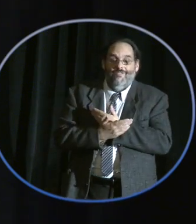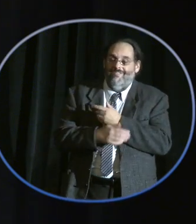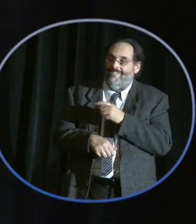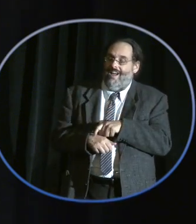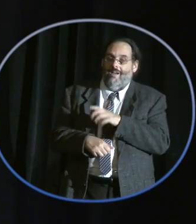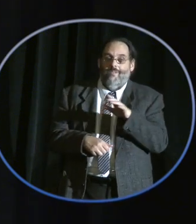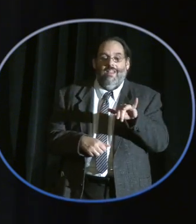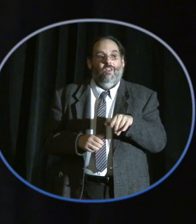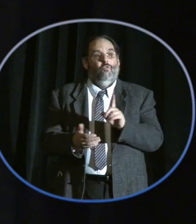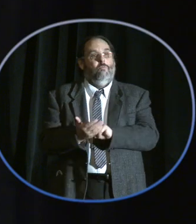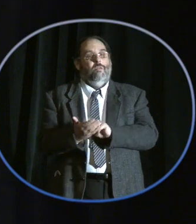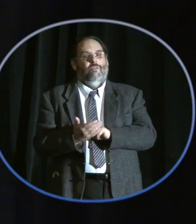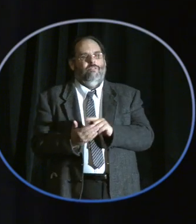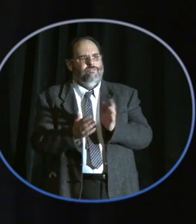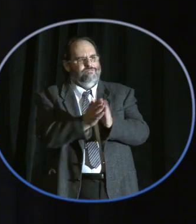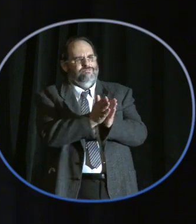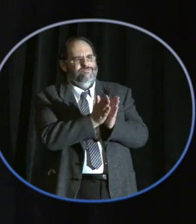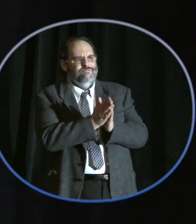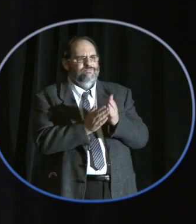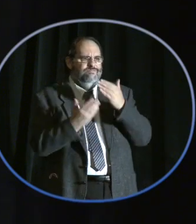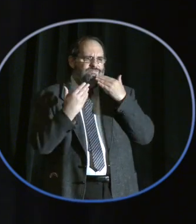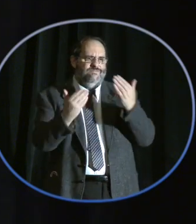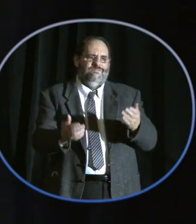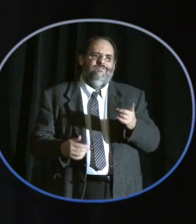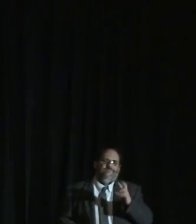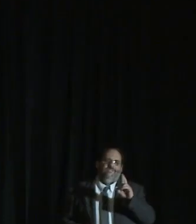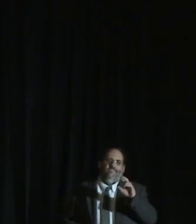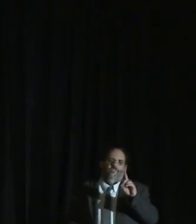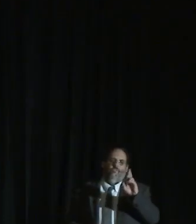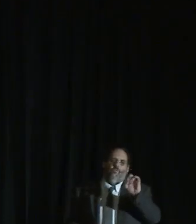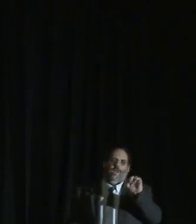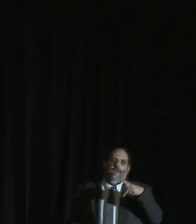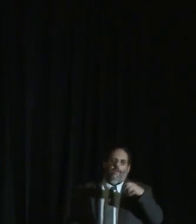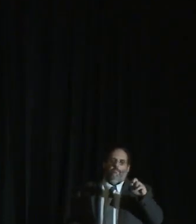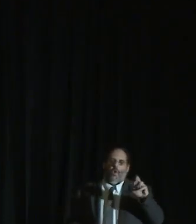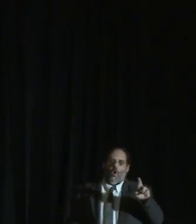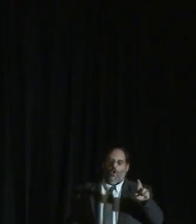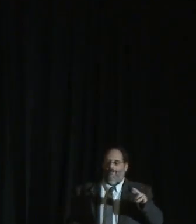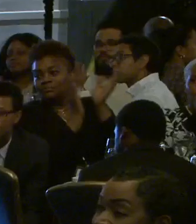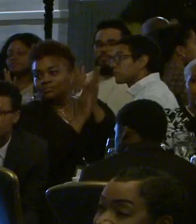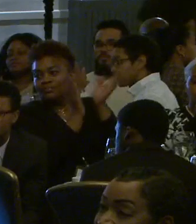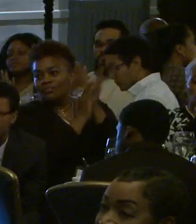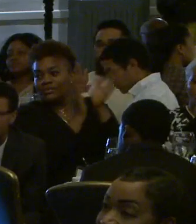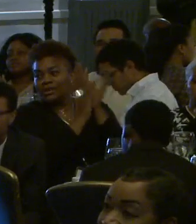for the Afro-American newspaper. Let's give Dr. Draper a big round of applause.